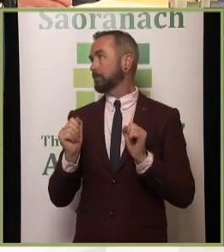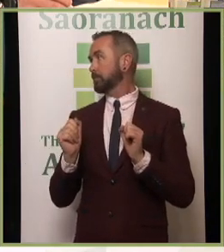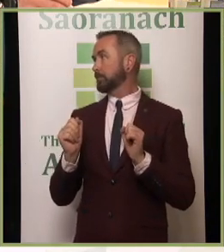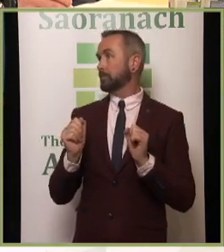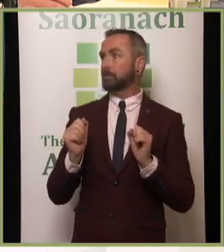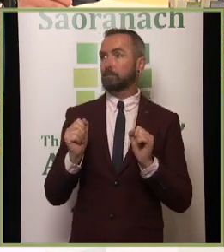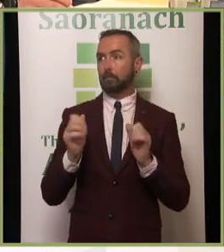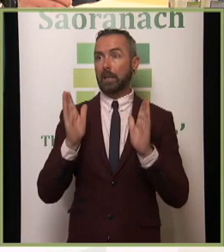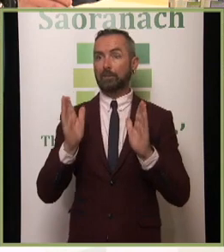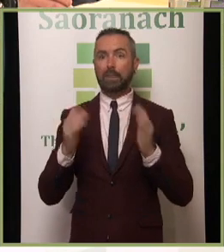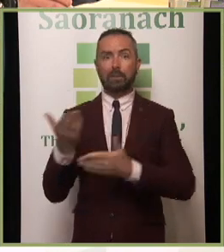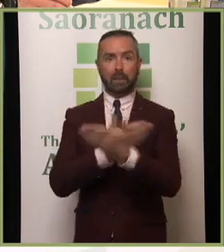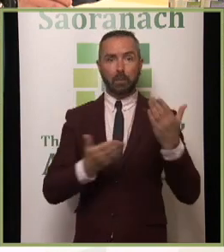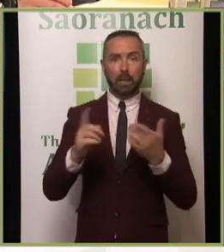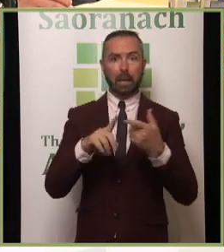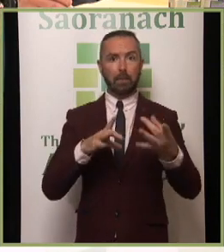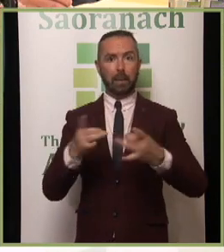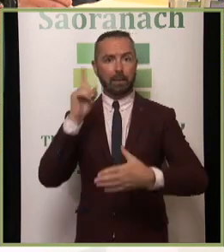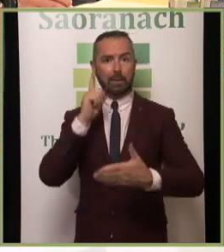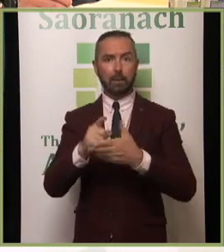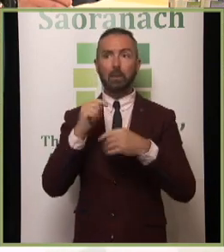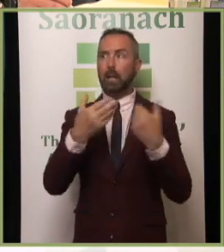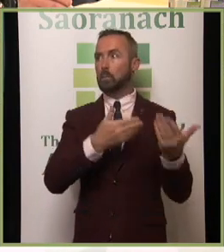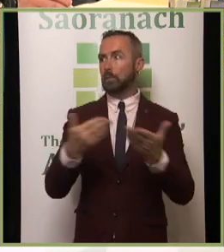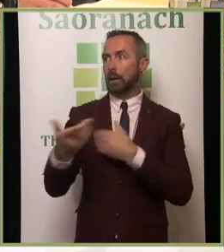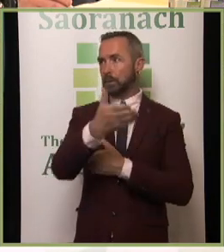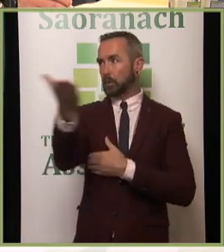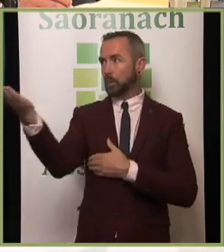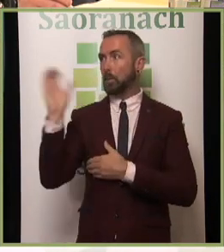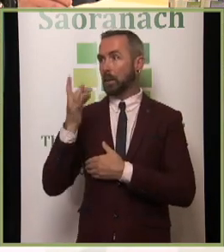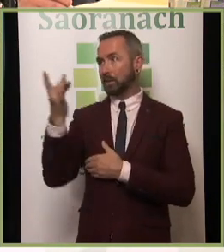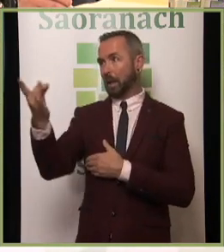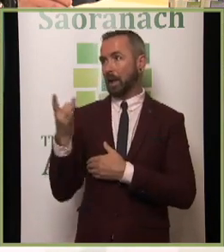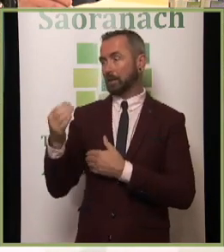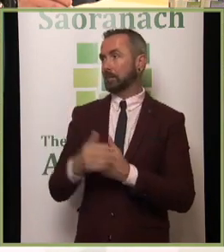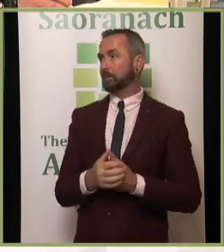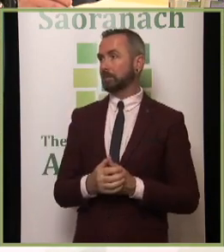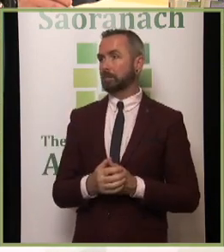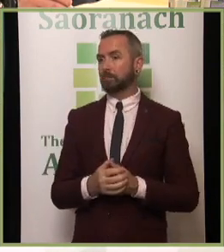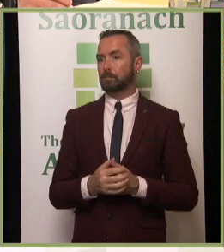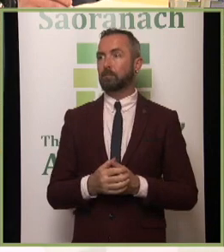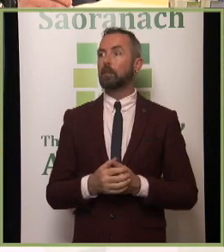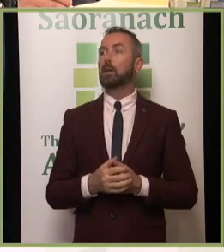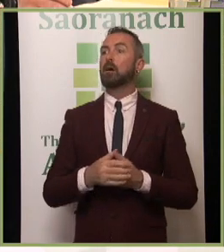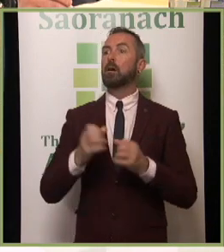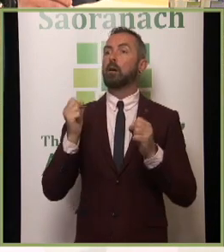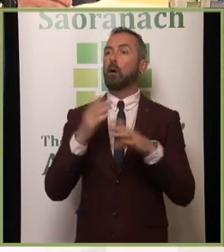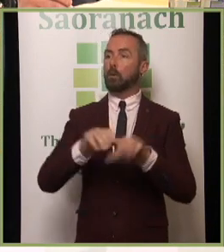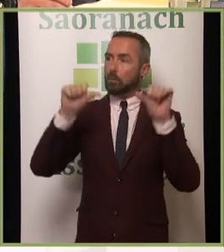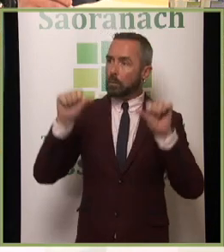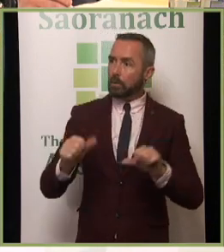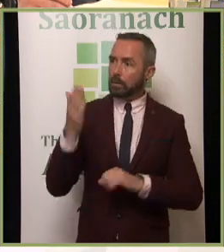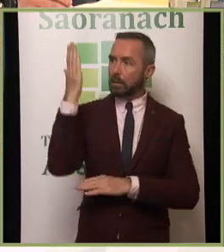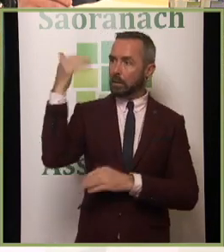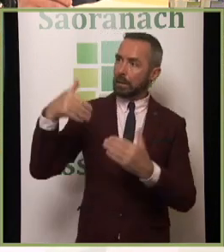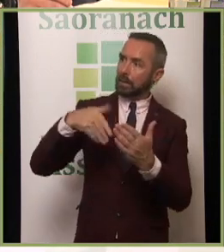having made the deliberations and decisions on it, but now providing that to the room because it was requested specifically. So with that, all those in favour of including